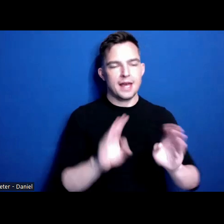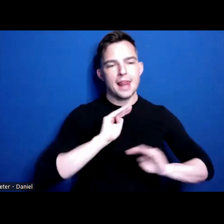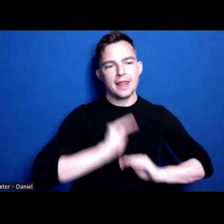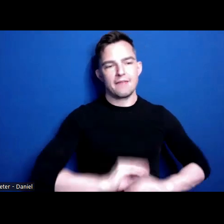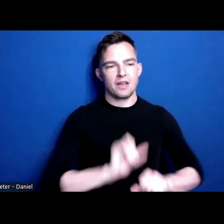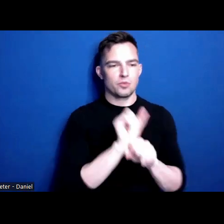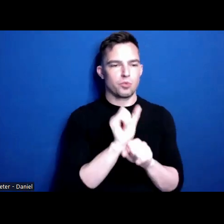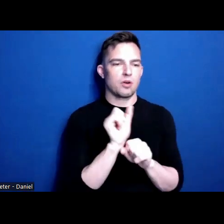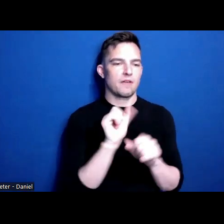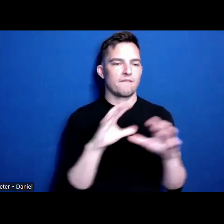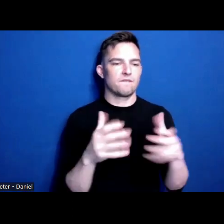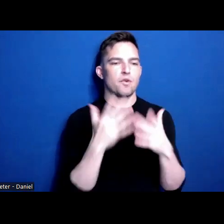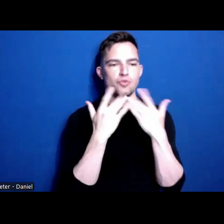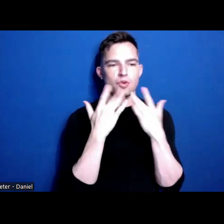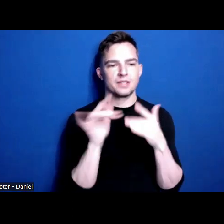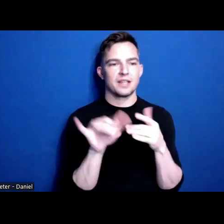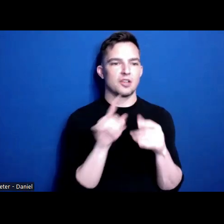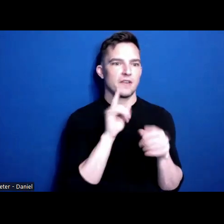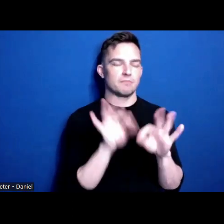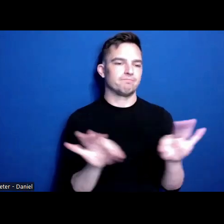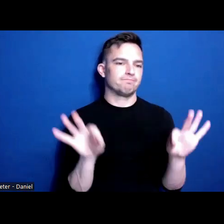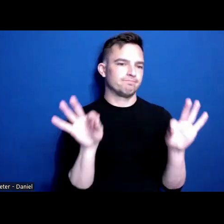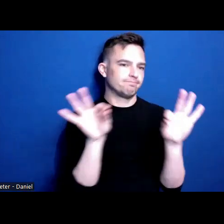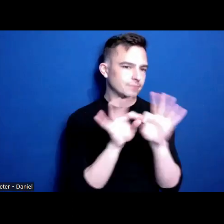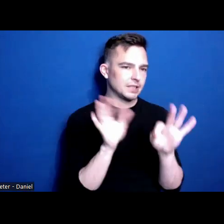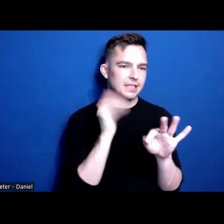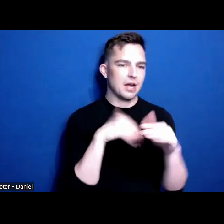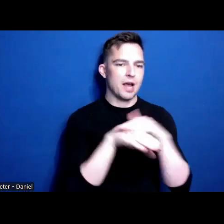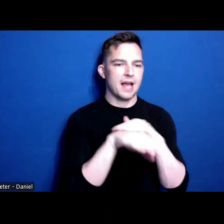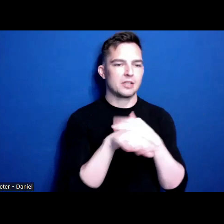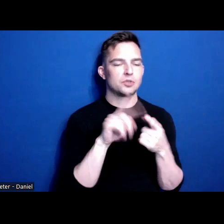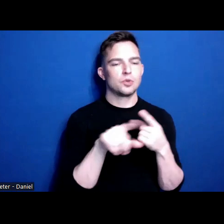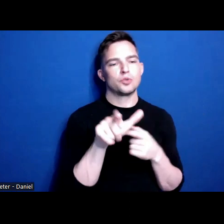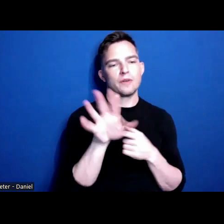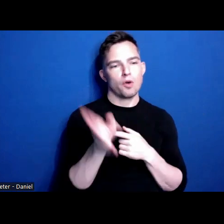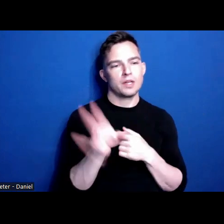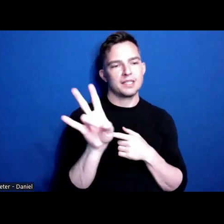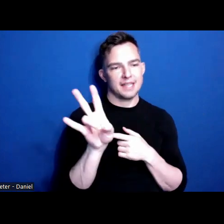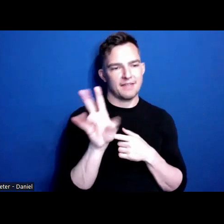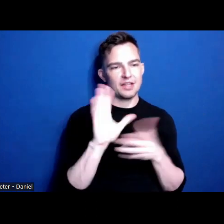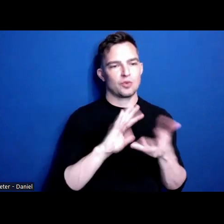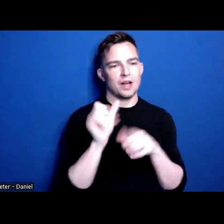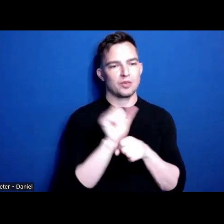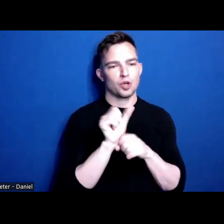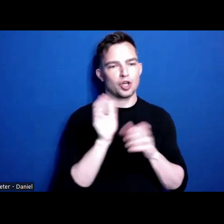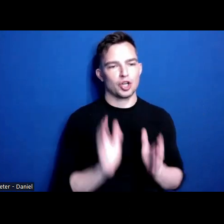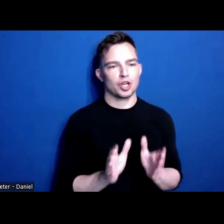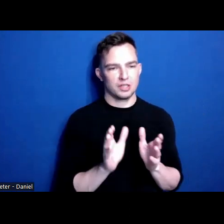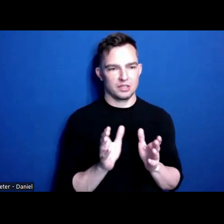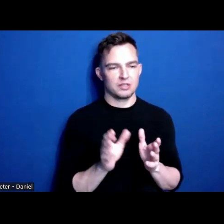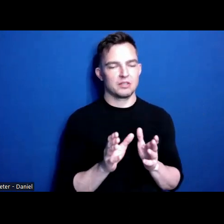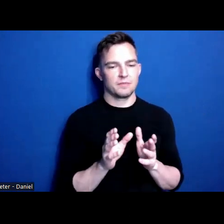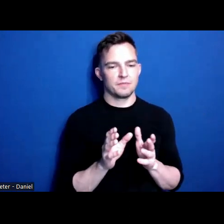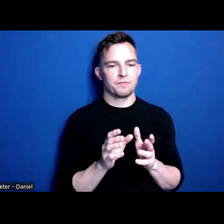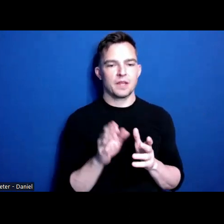workforce shortage has also been very instrumental in our access to 24-hour crisis workers For Bluebonnet